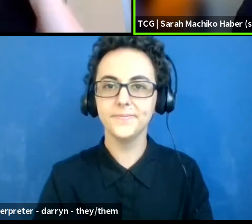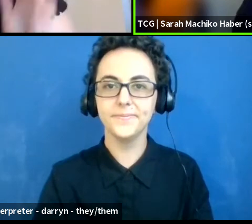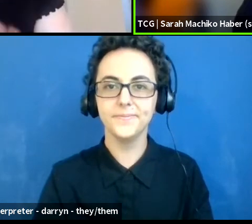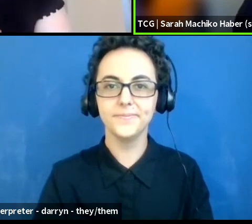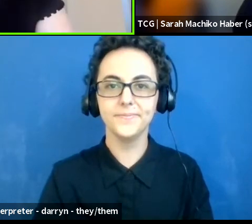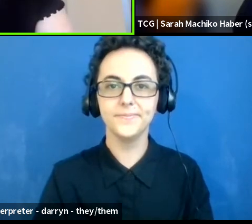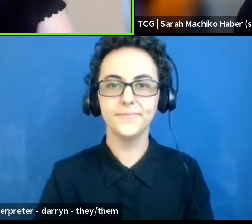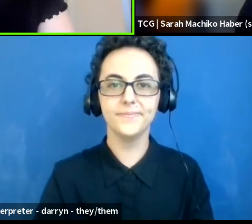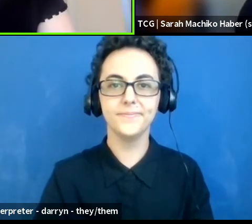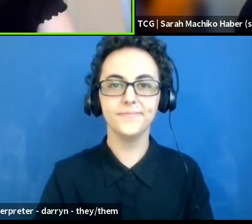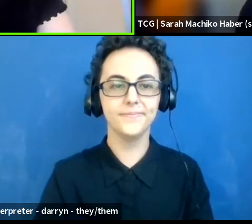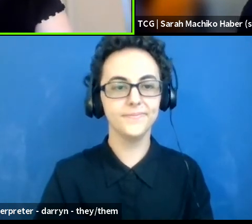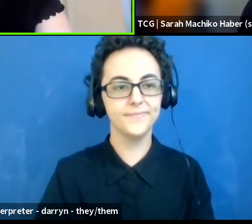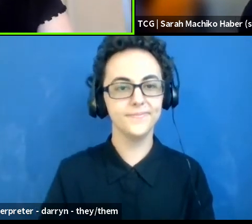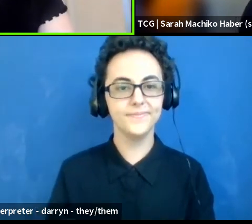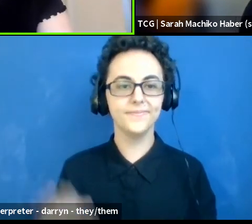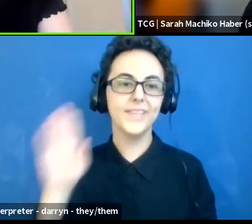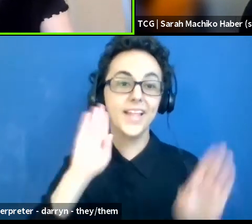All right, hale,